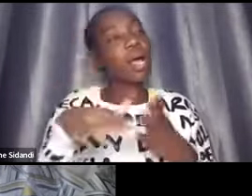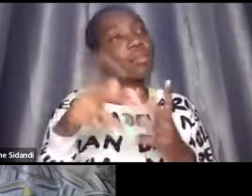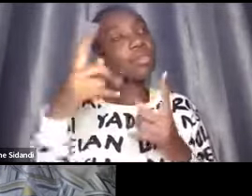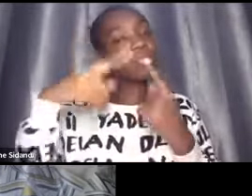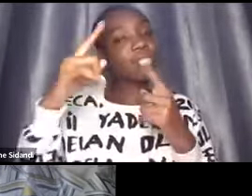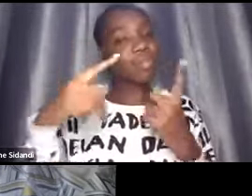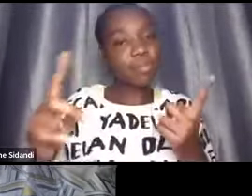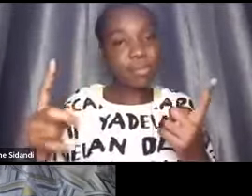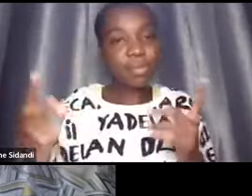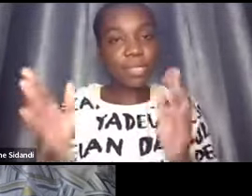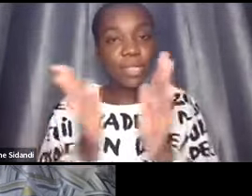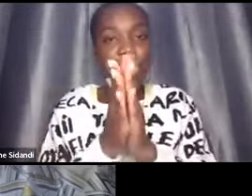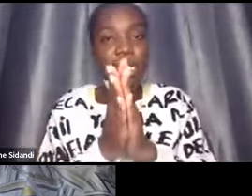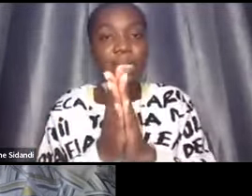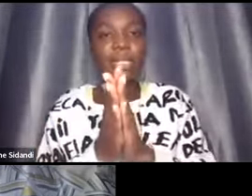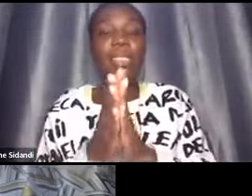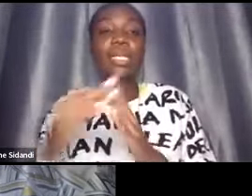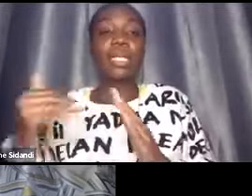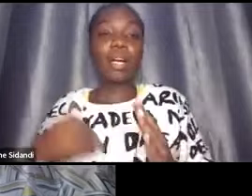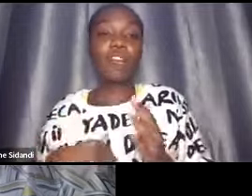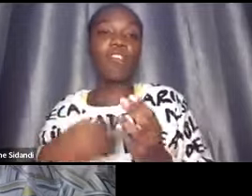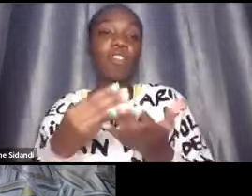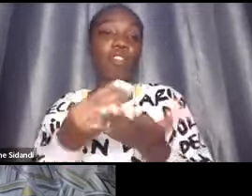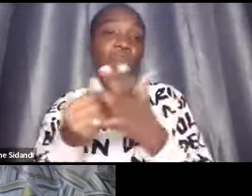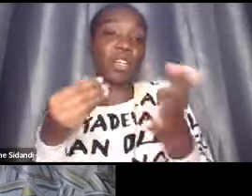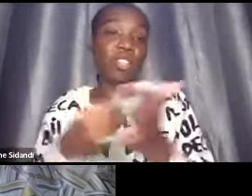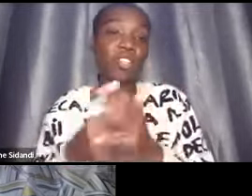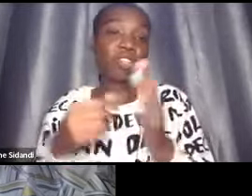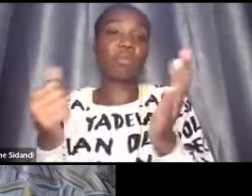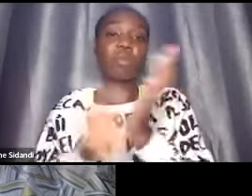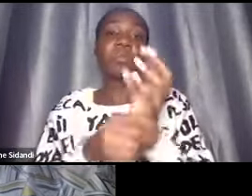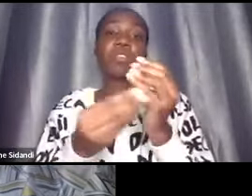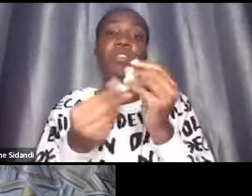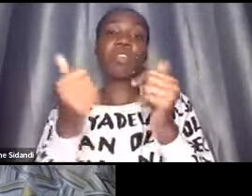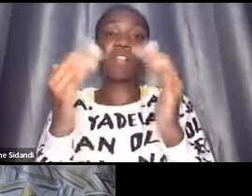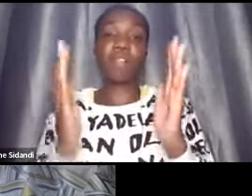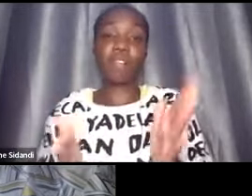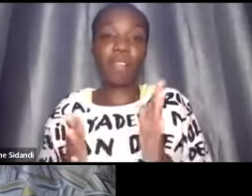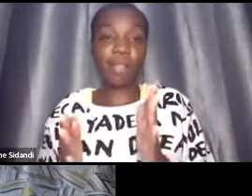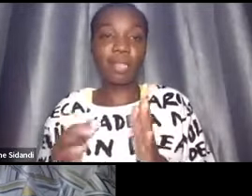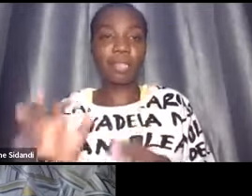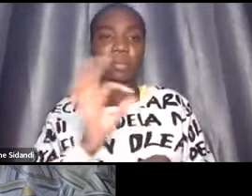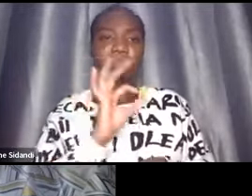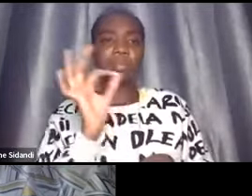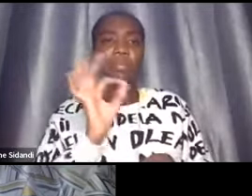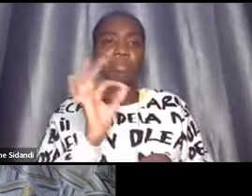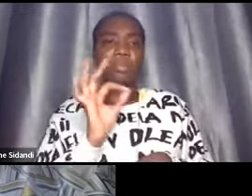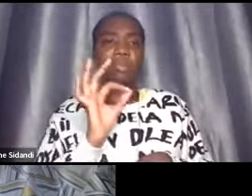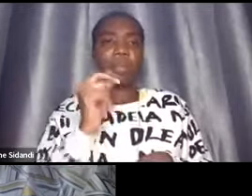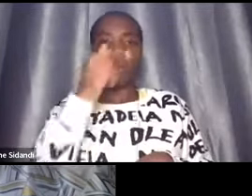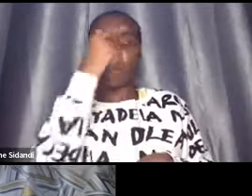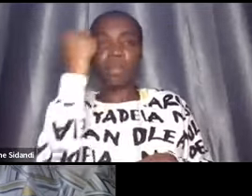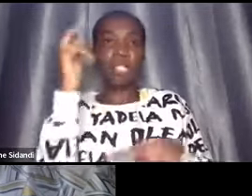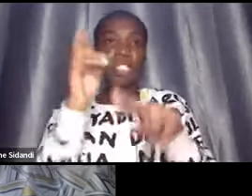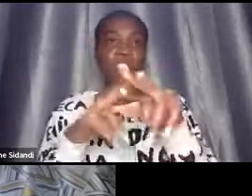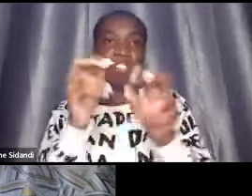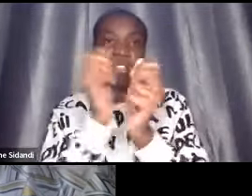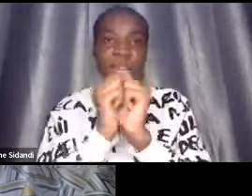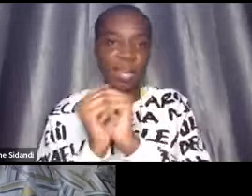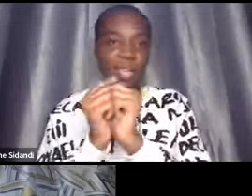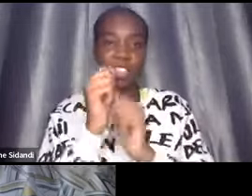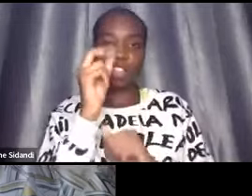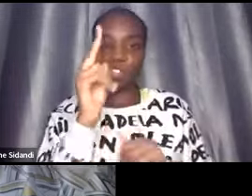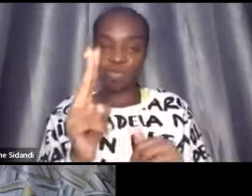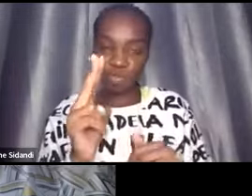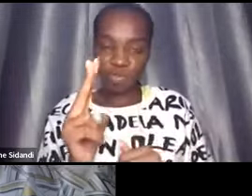commercial mediators coming in to resolve family mediation, and they're surprised because You sit with the two couple, the couple at the